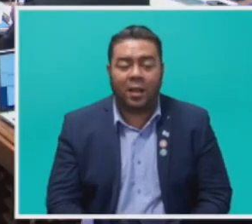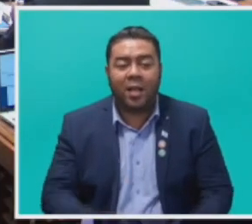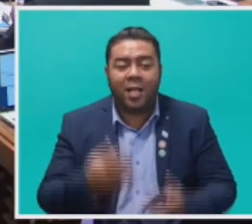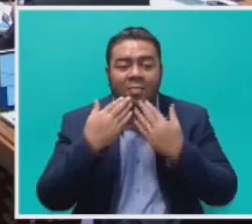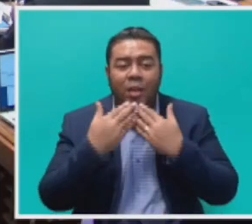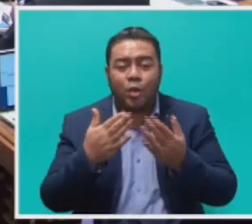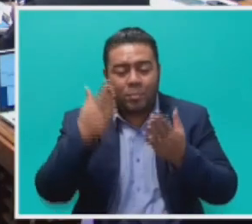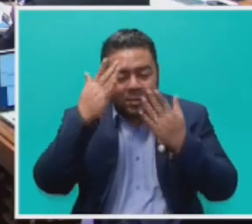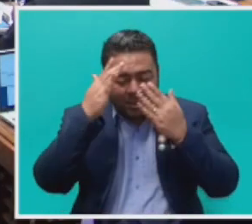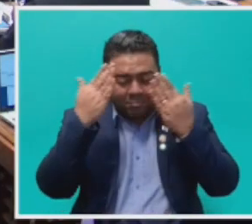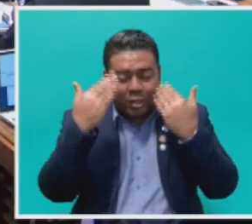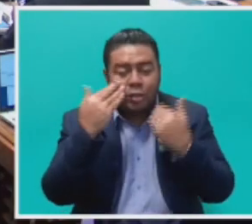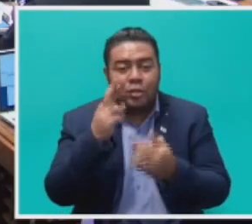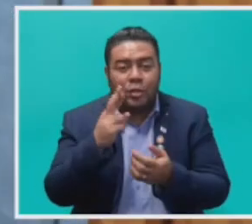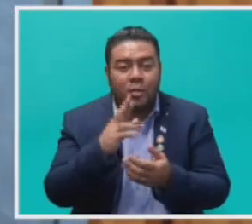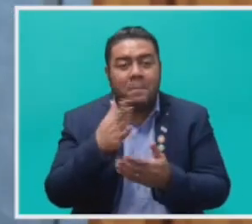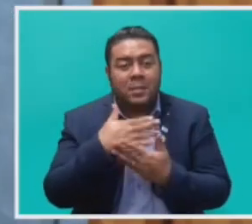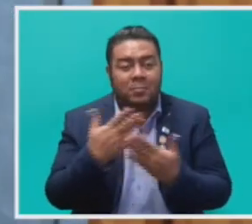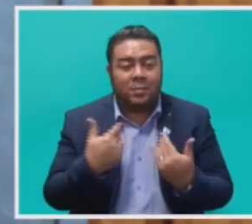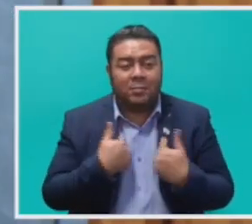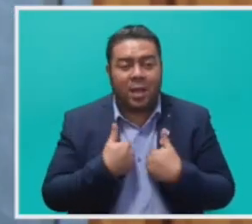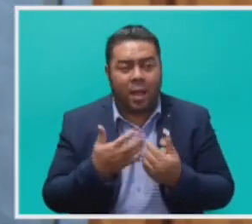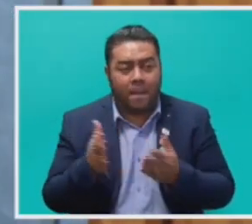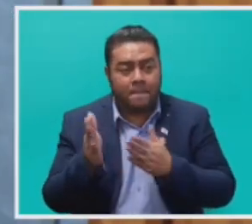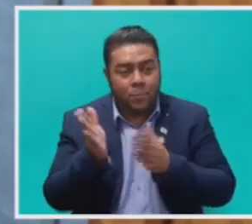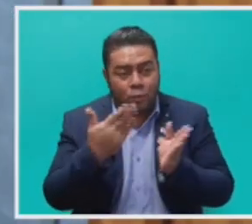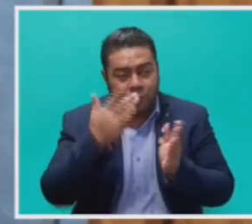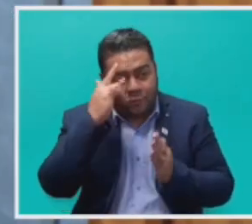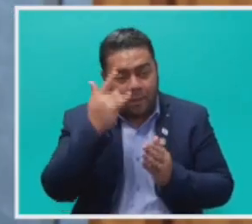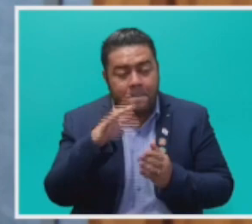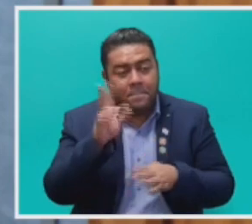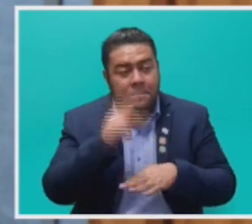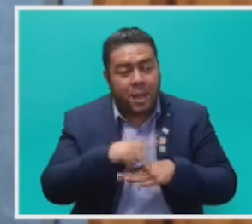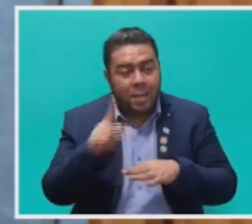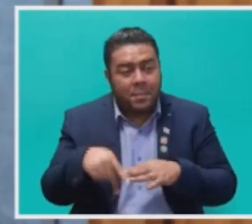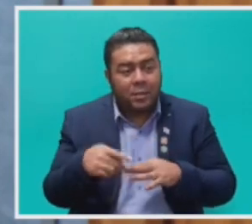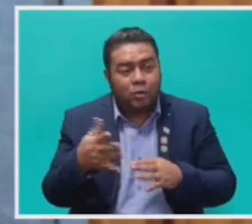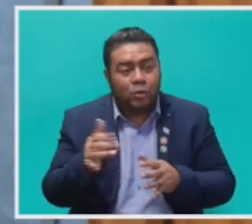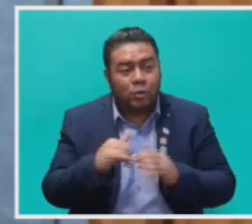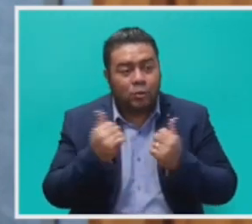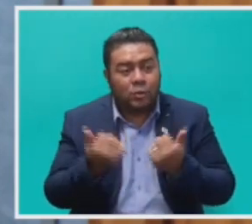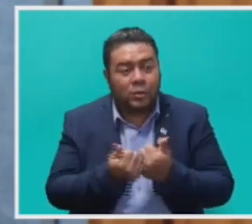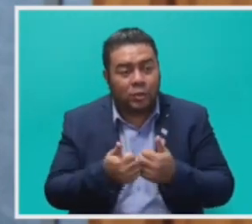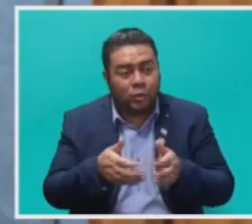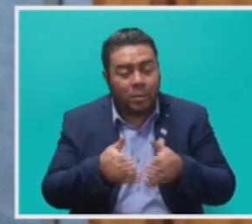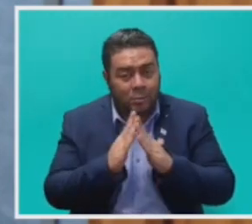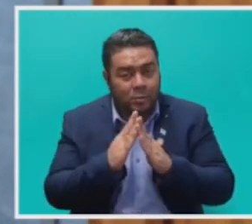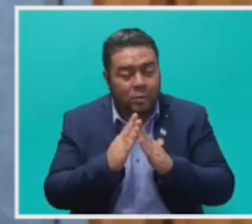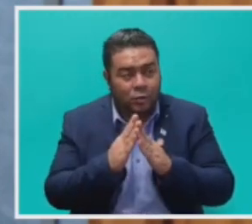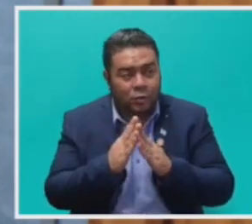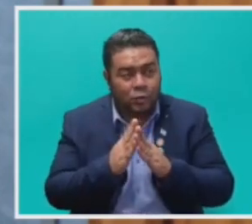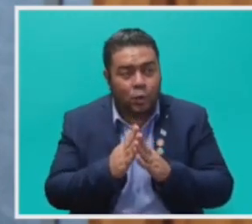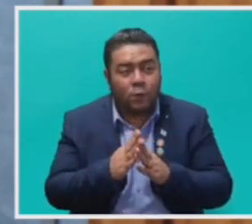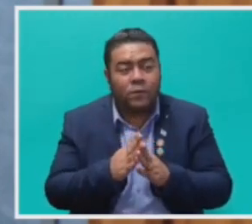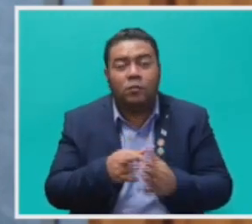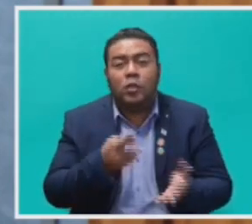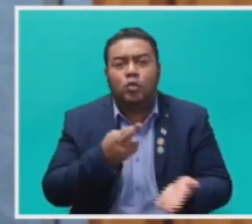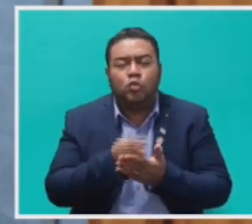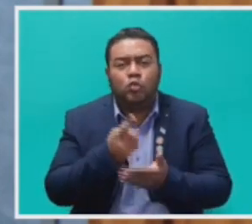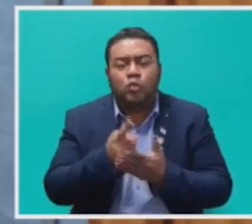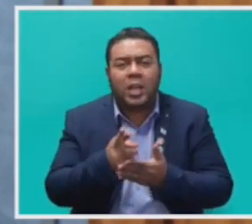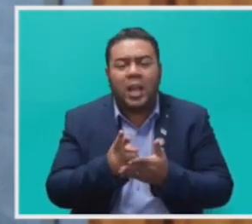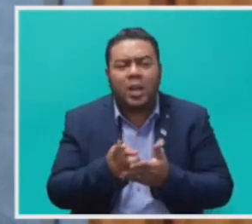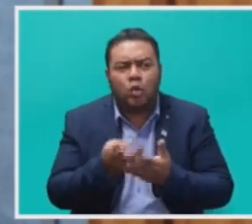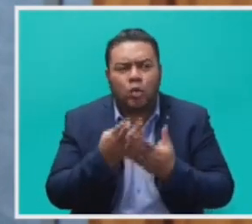Thank you, Mr. Speaker, sir. Mr. Speaker, I move that Parliament agrees to the establishment of a Truth and